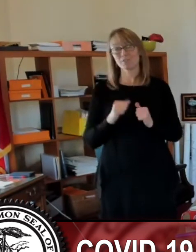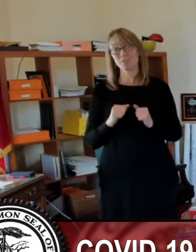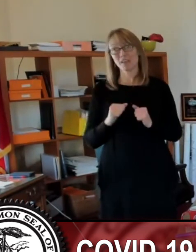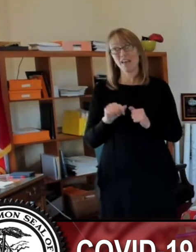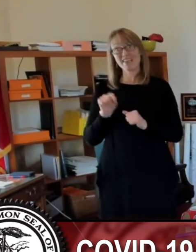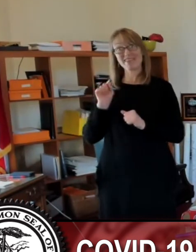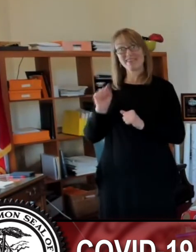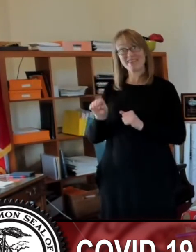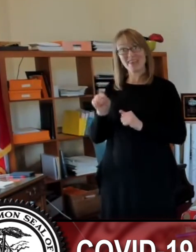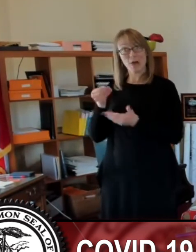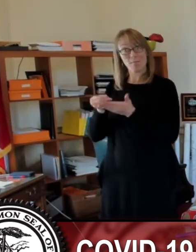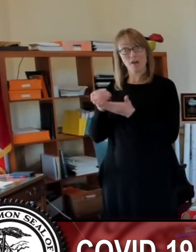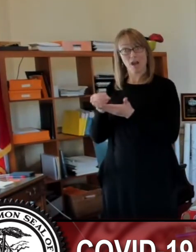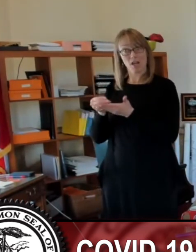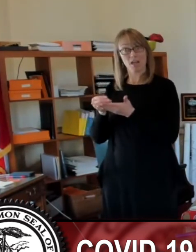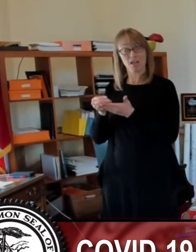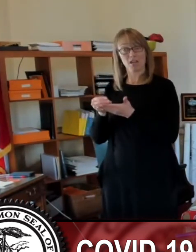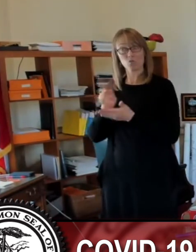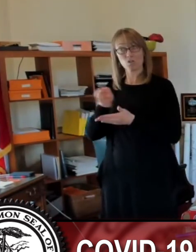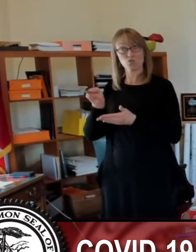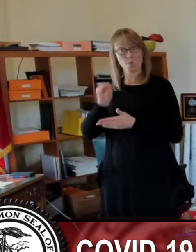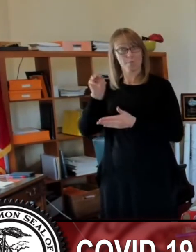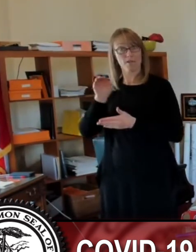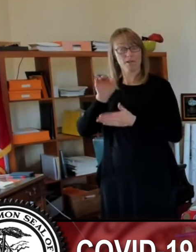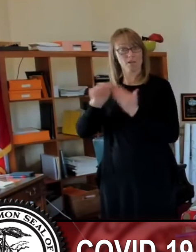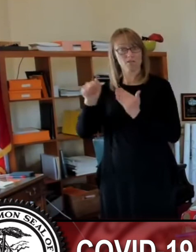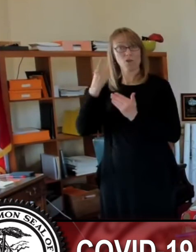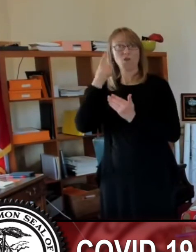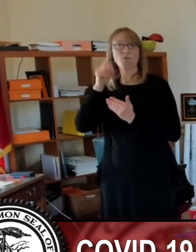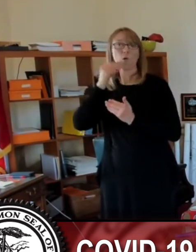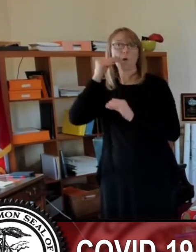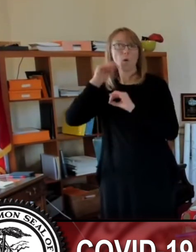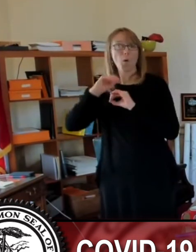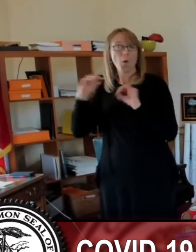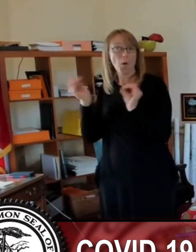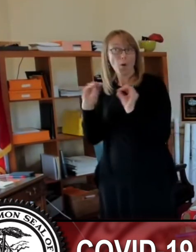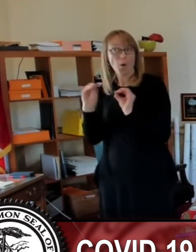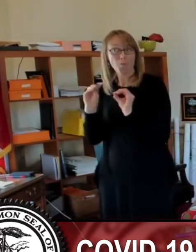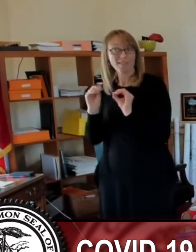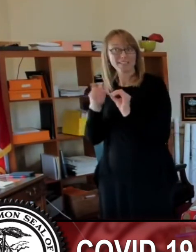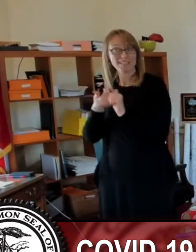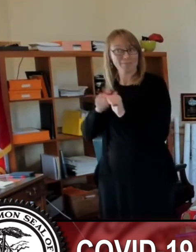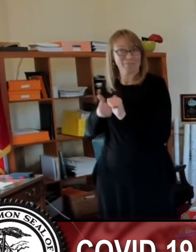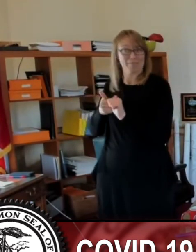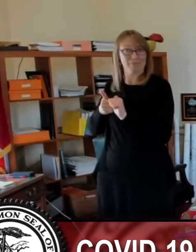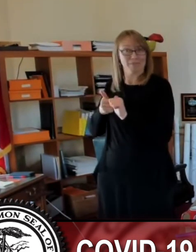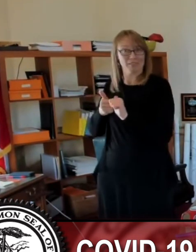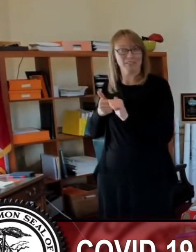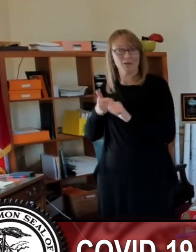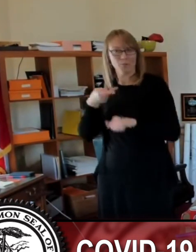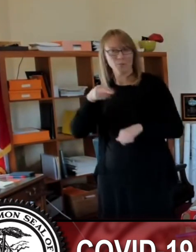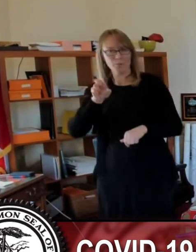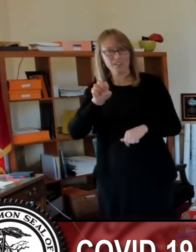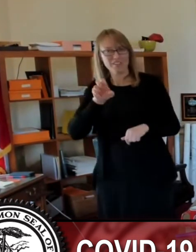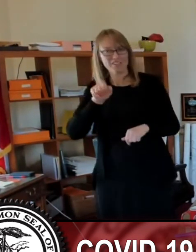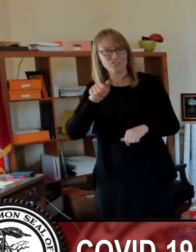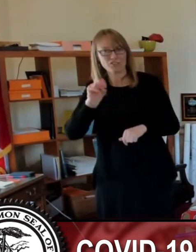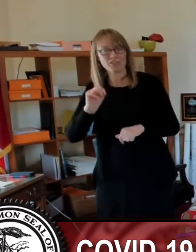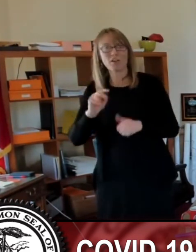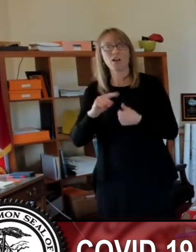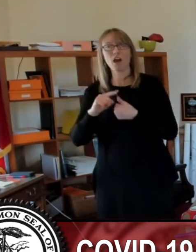homeless prevention. That's, a lot of that is rental and mortgage assistance, utility assistance,